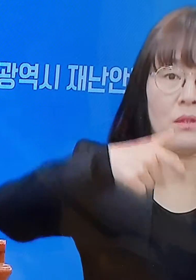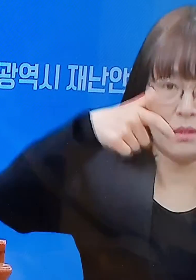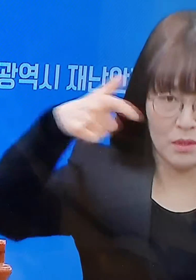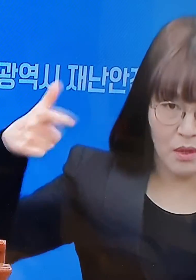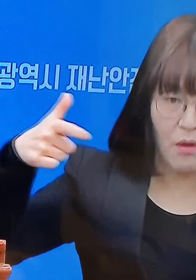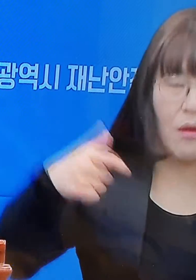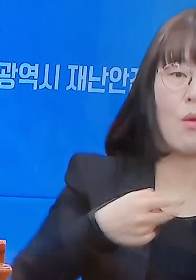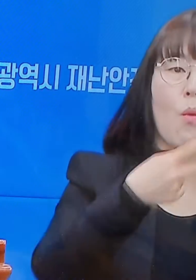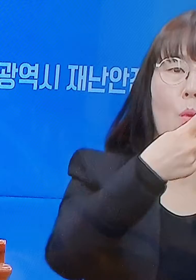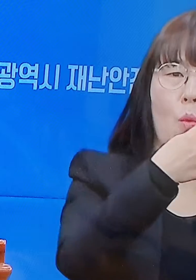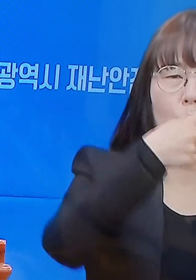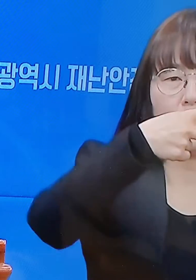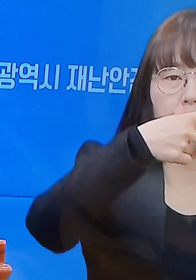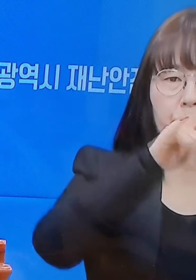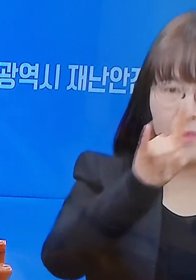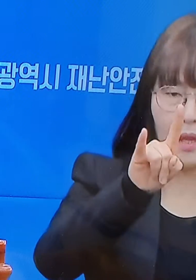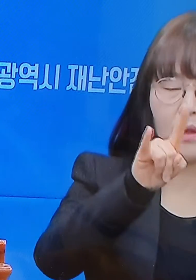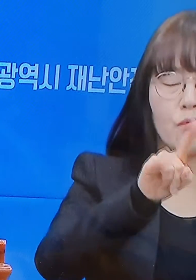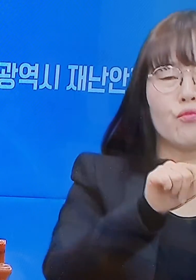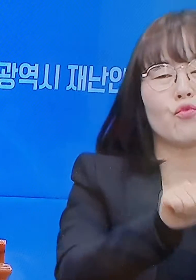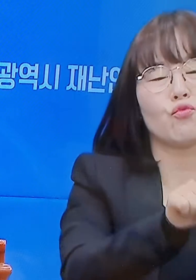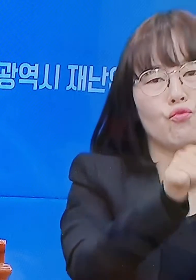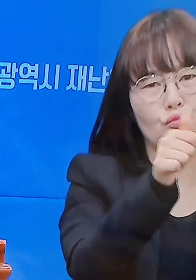a very happy attack,